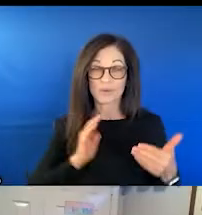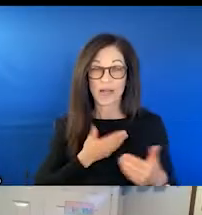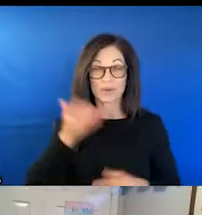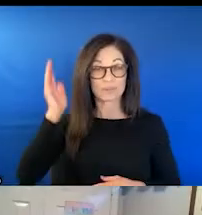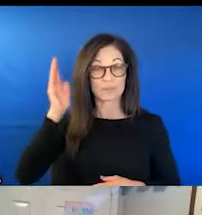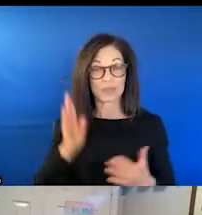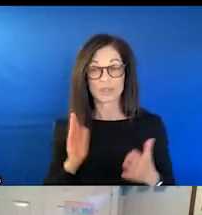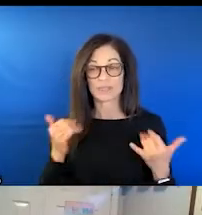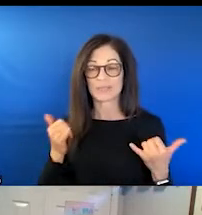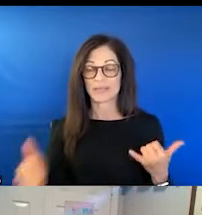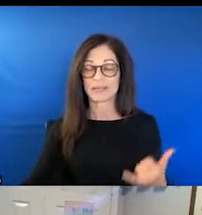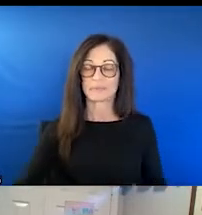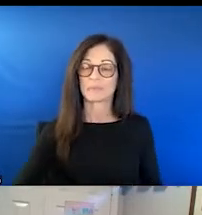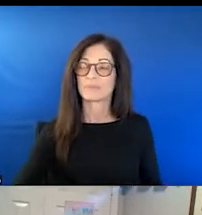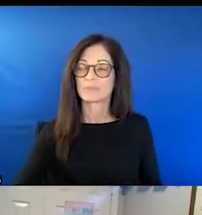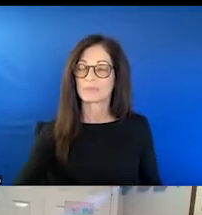And